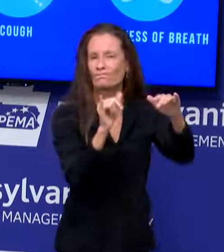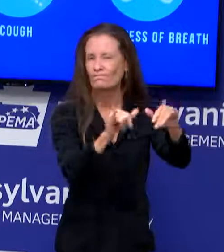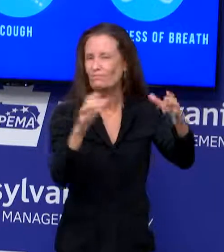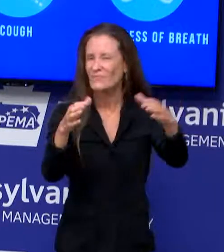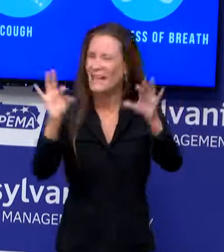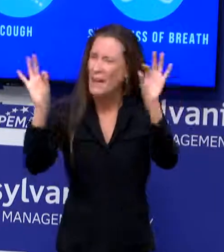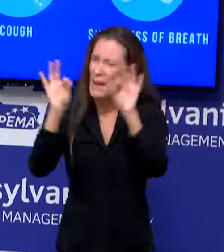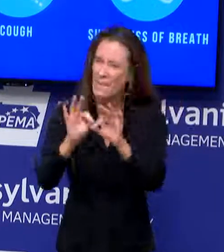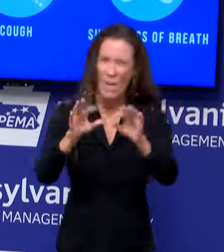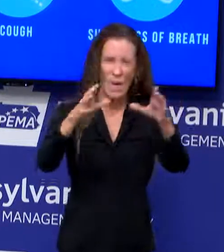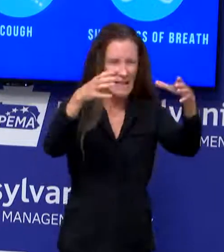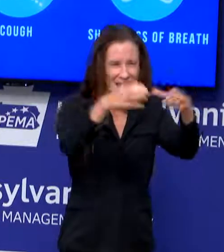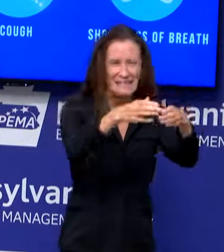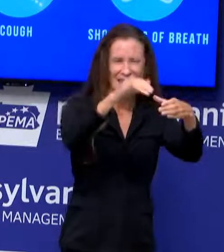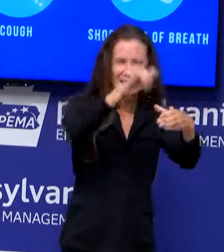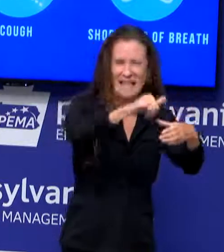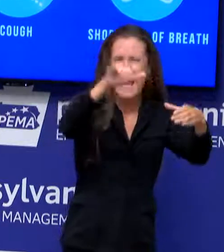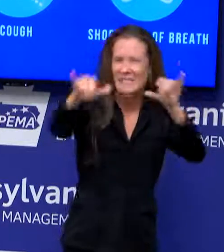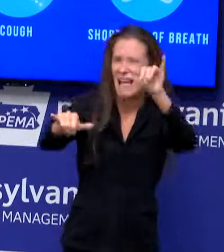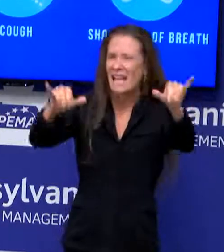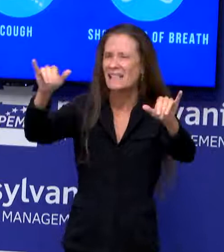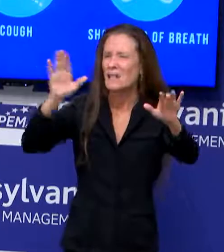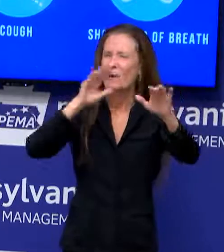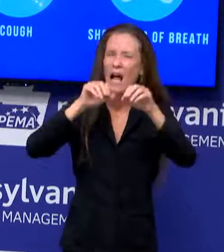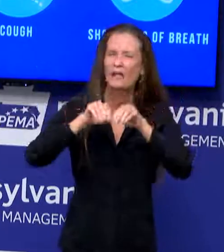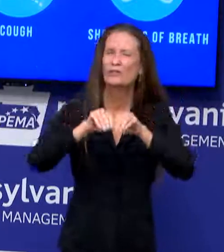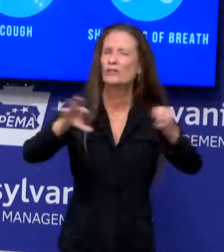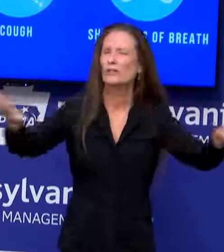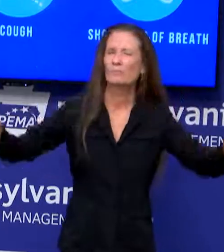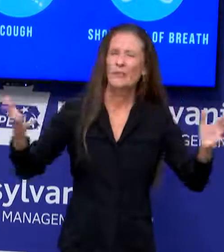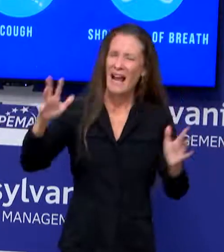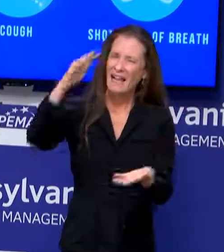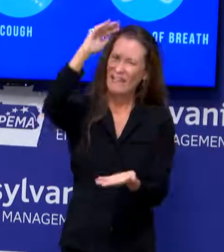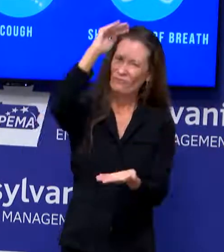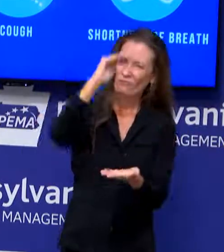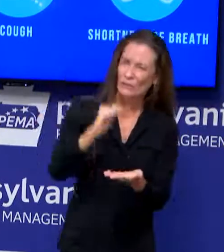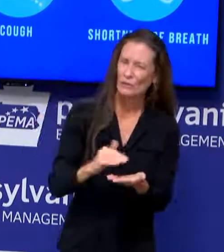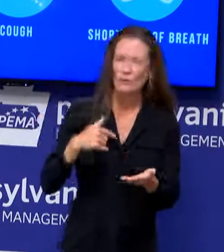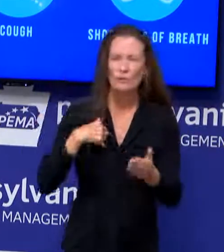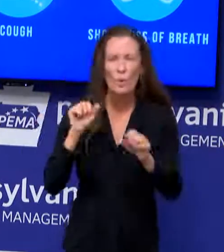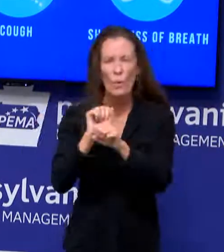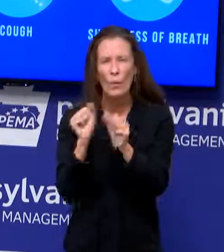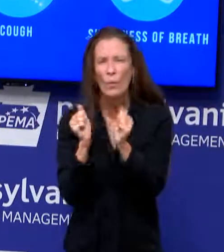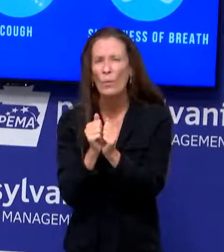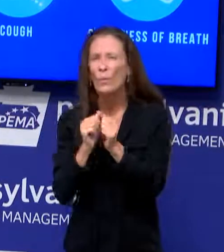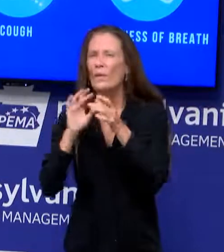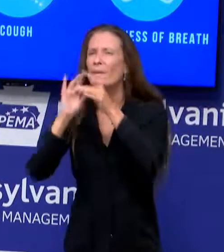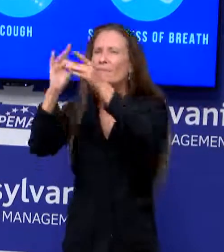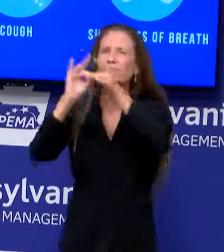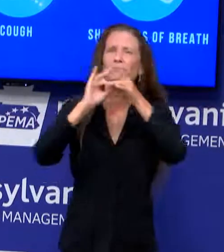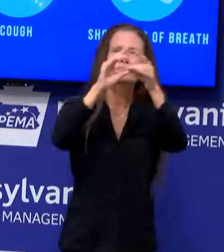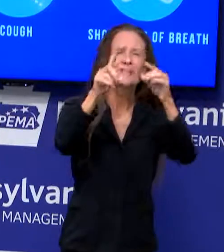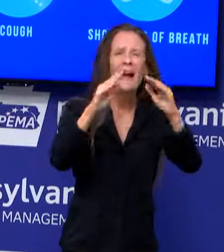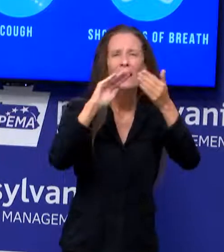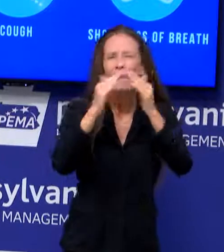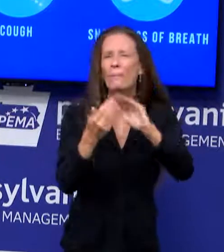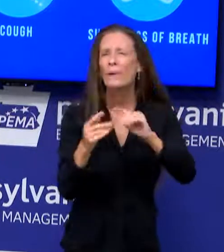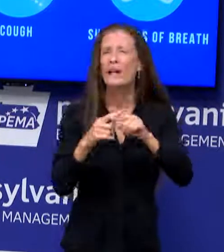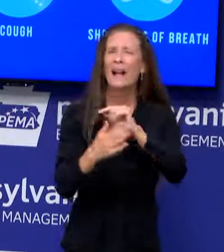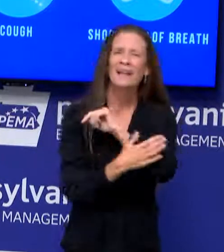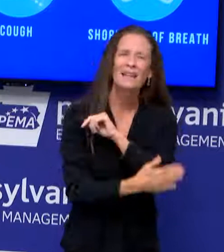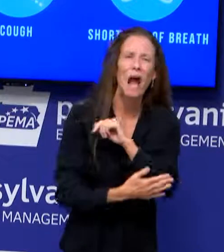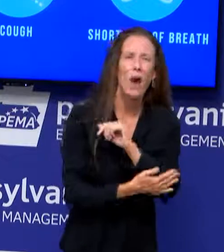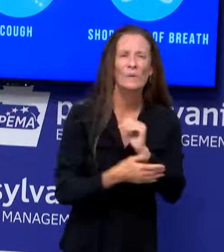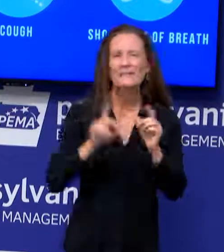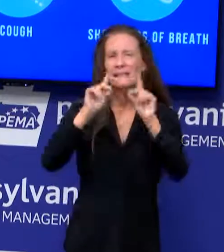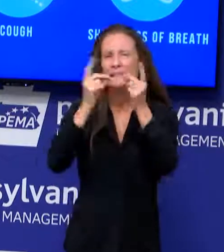of course, we're working always very closely with our county municipal health department partners where in their